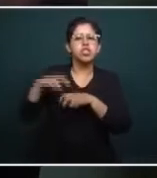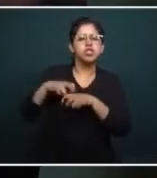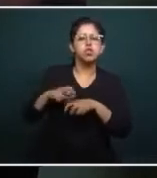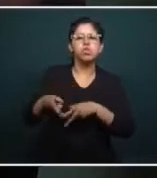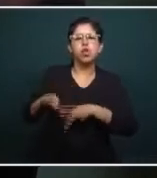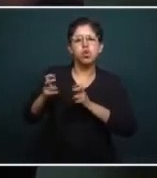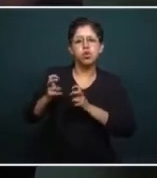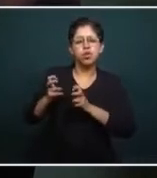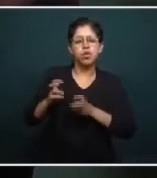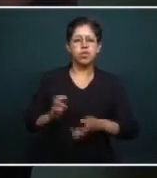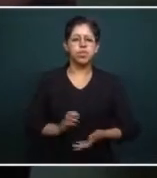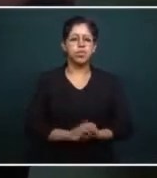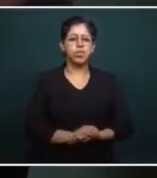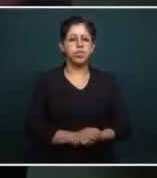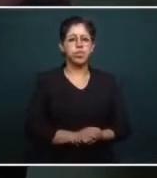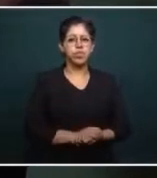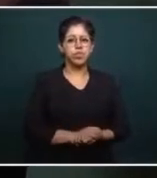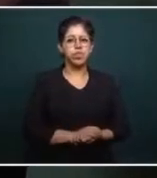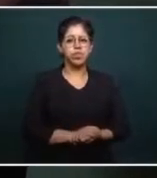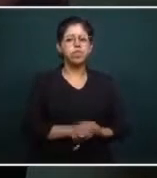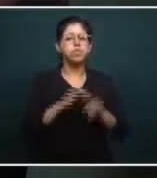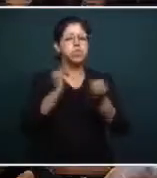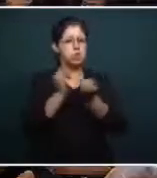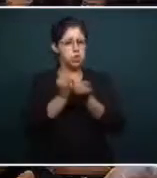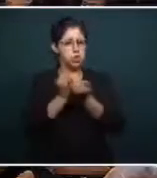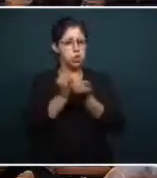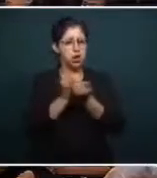vigilance by audio visual,